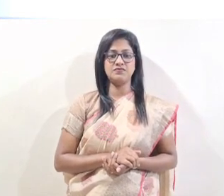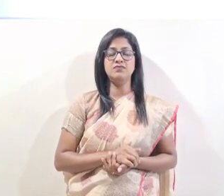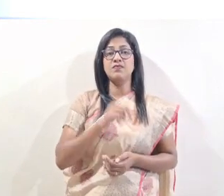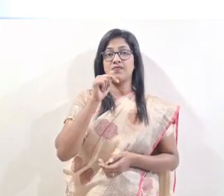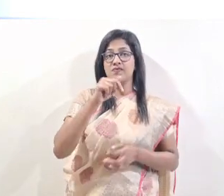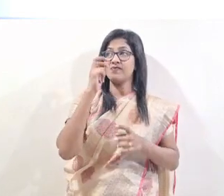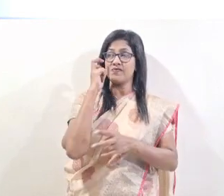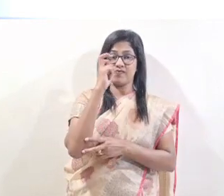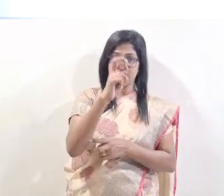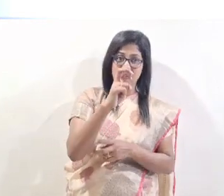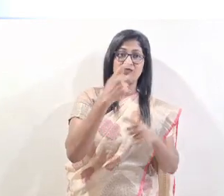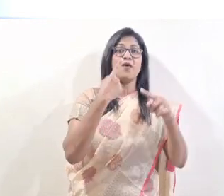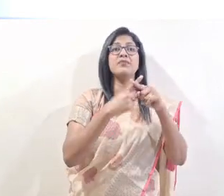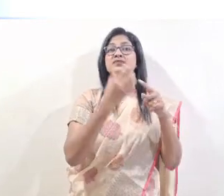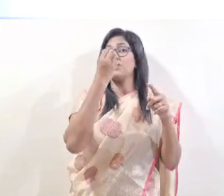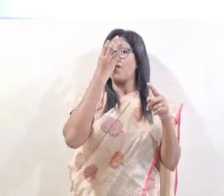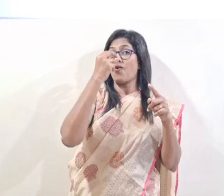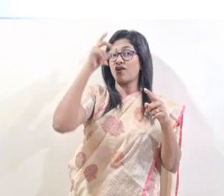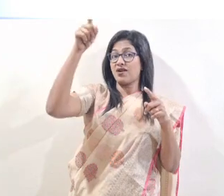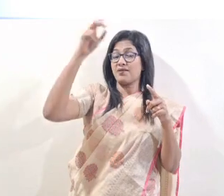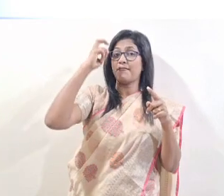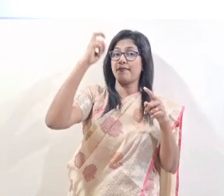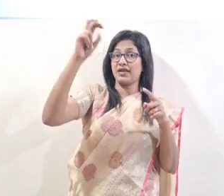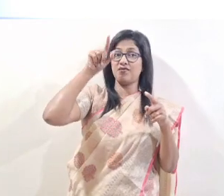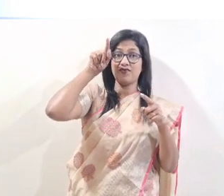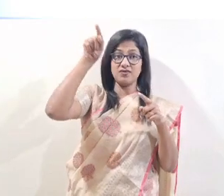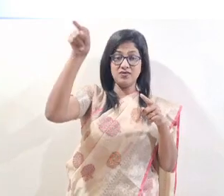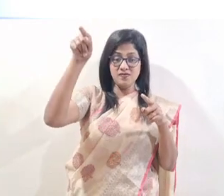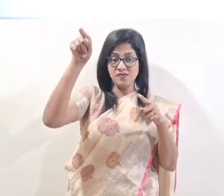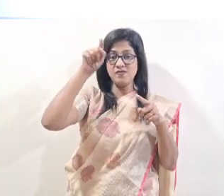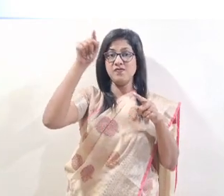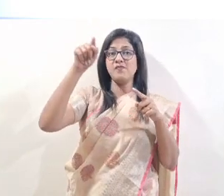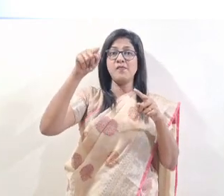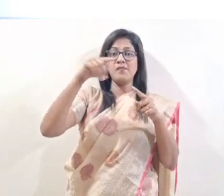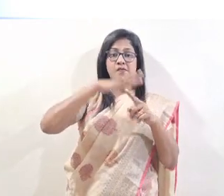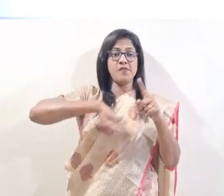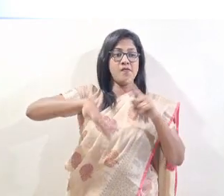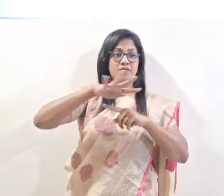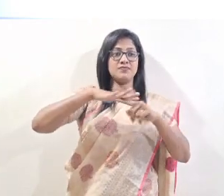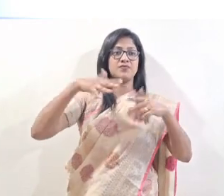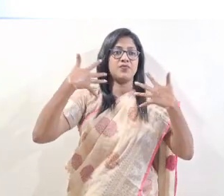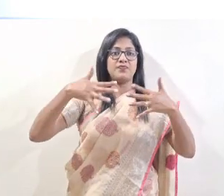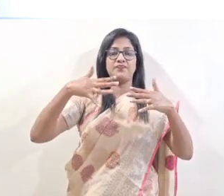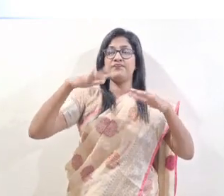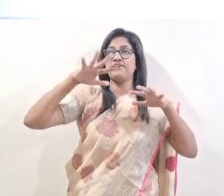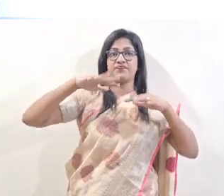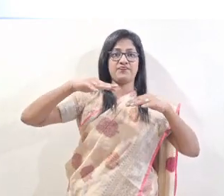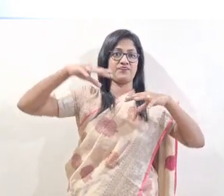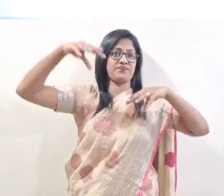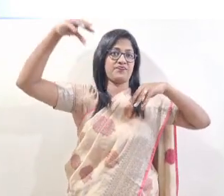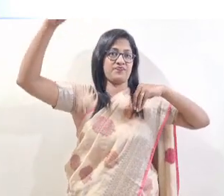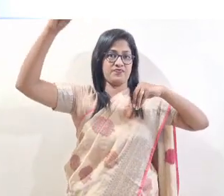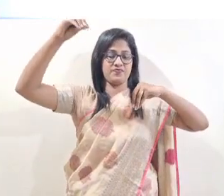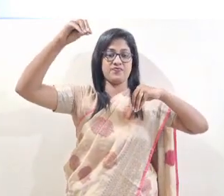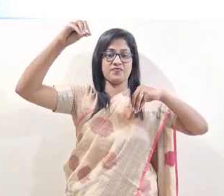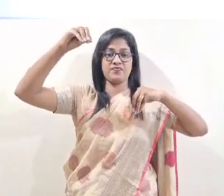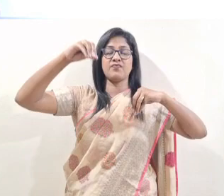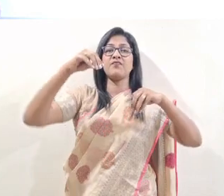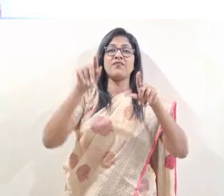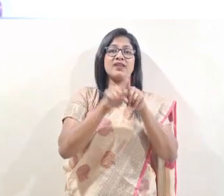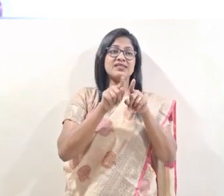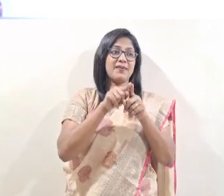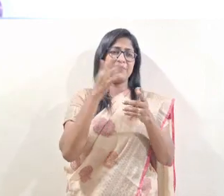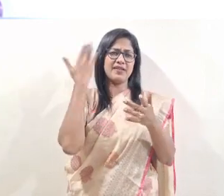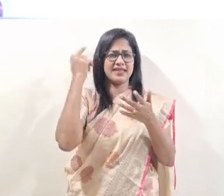this metro and the Hong Kong metro are in the temperate regions. And at that time, IIT